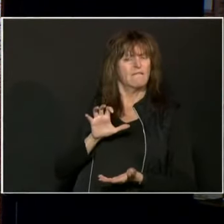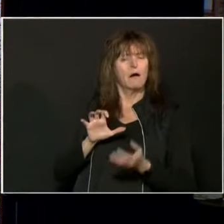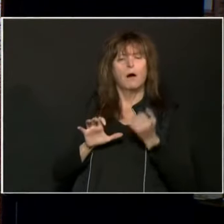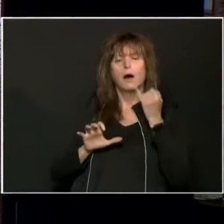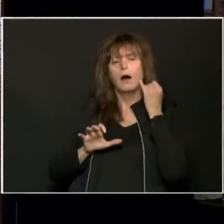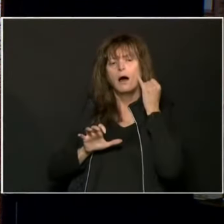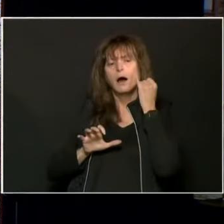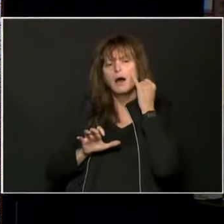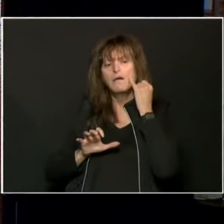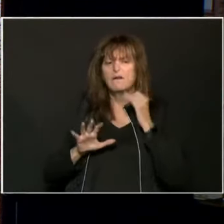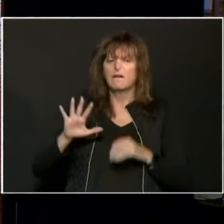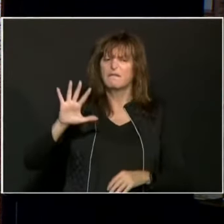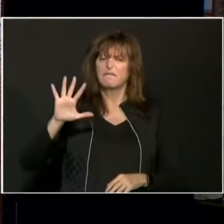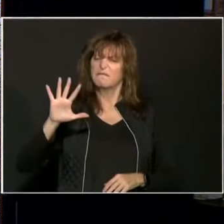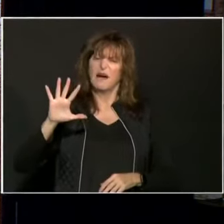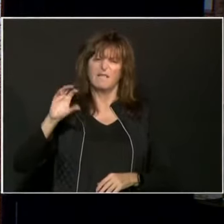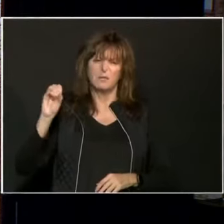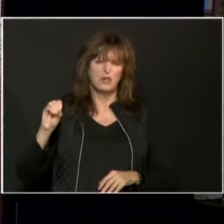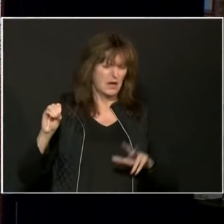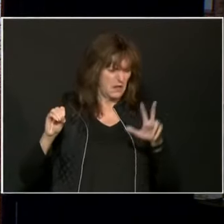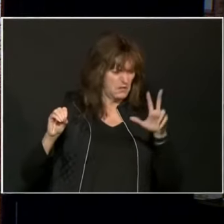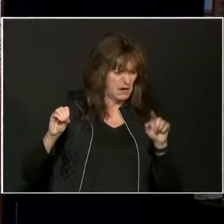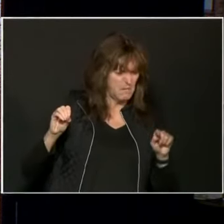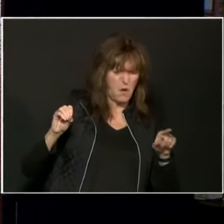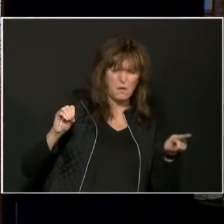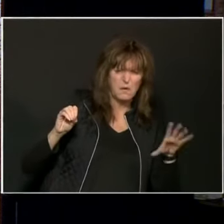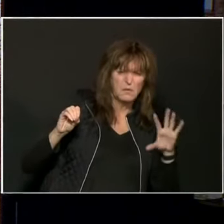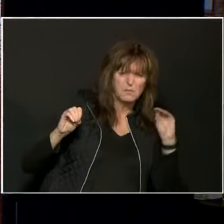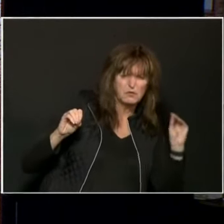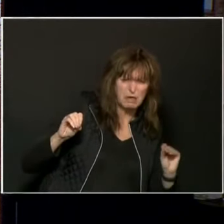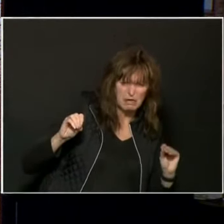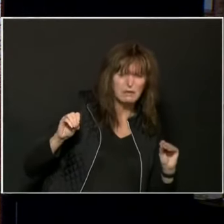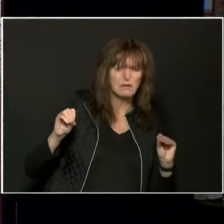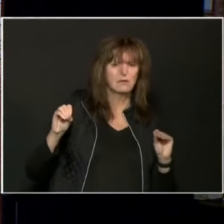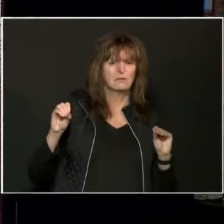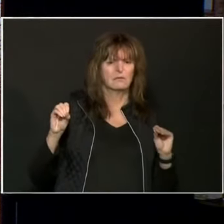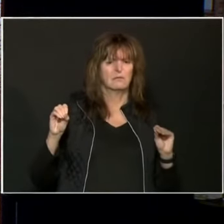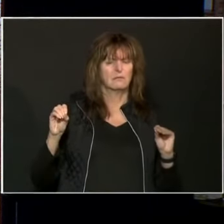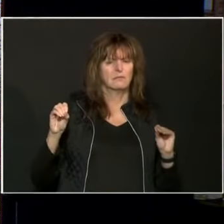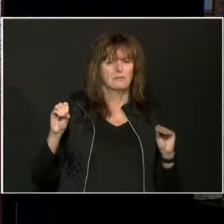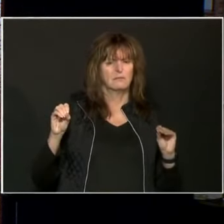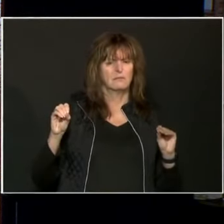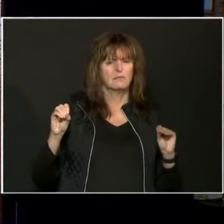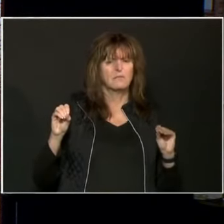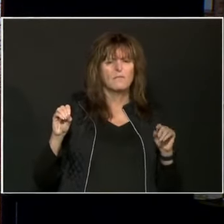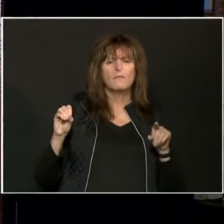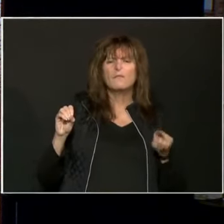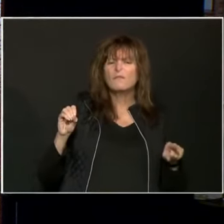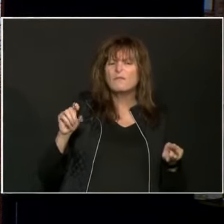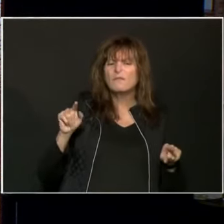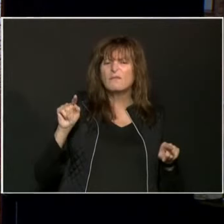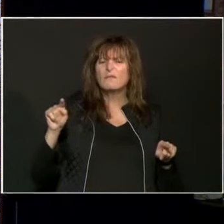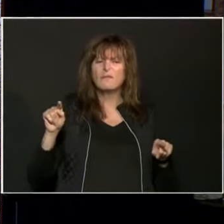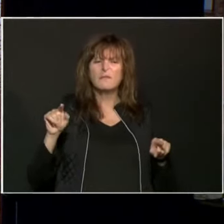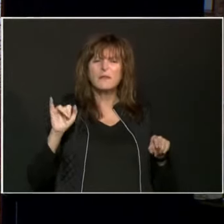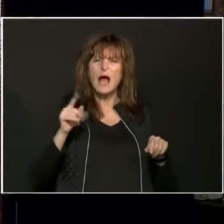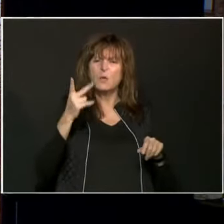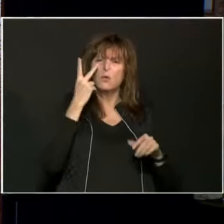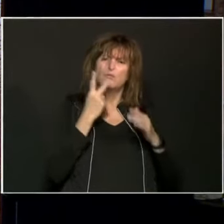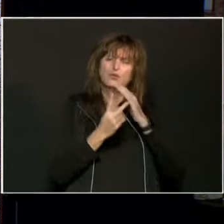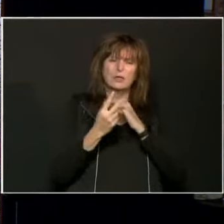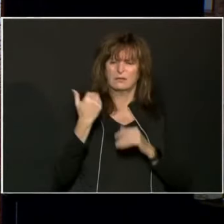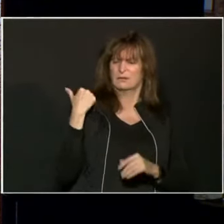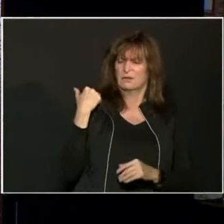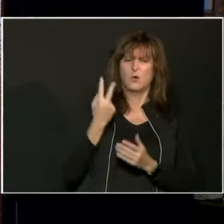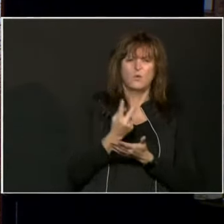let me clarify, 6,500 if the growth rate was at 5%. I know you said, there's a bit of a lack of clarity because we're still in a precarious